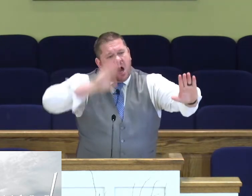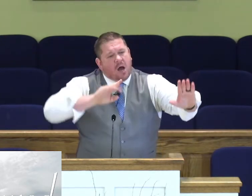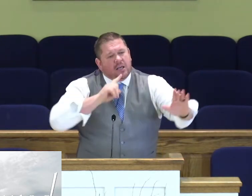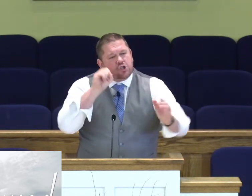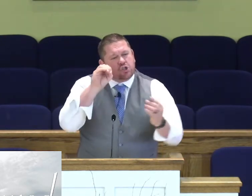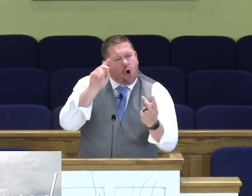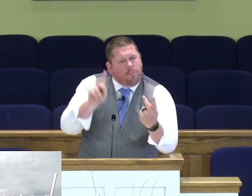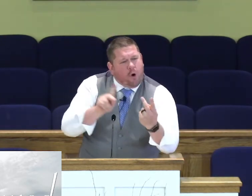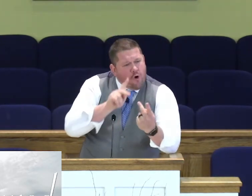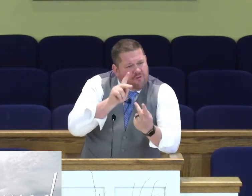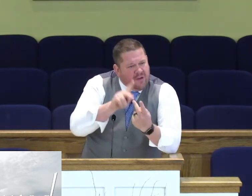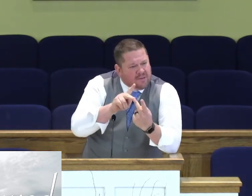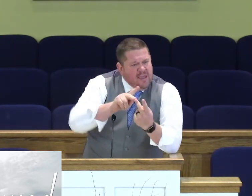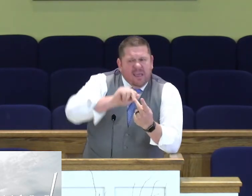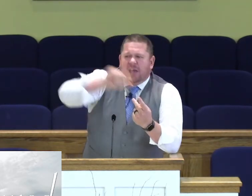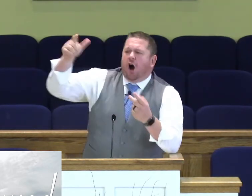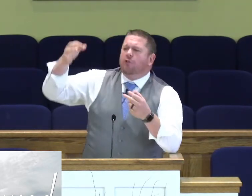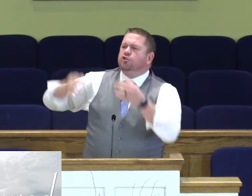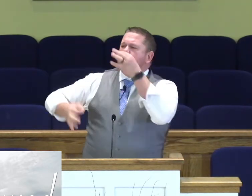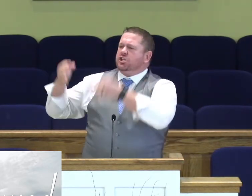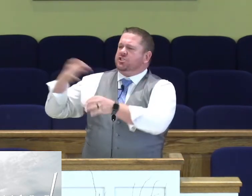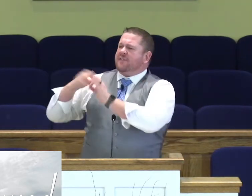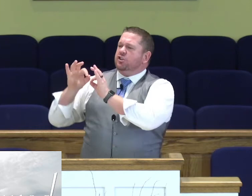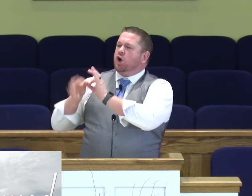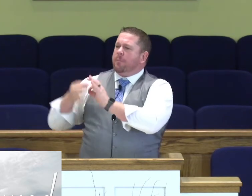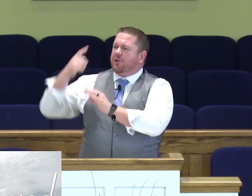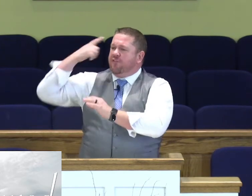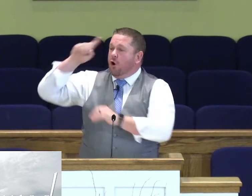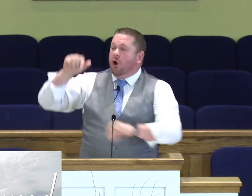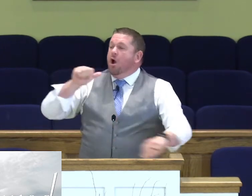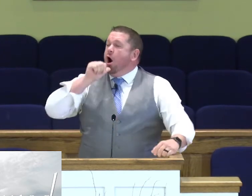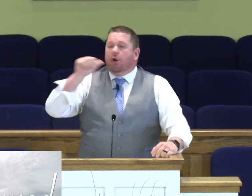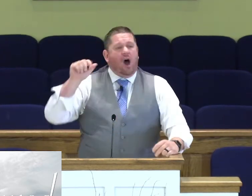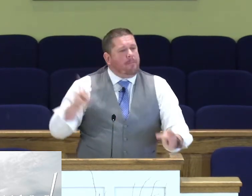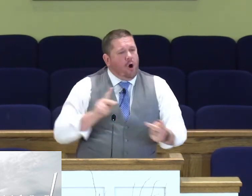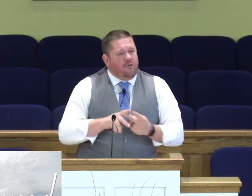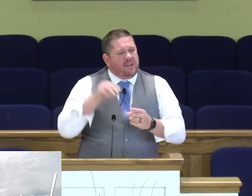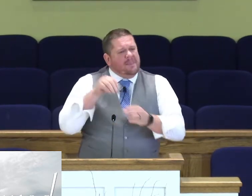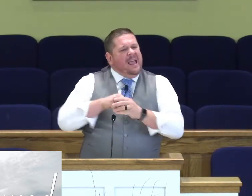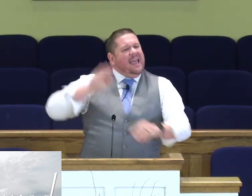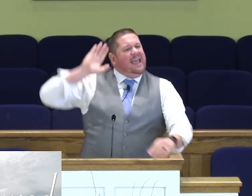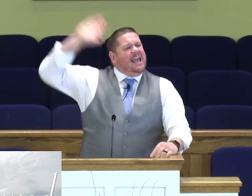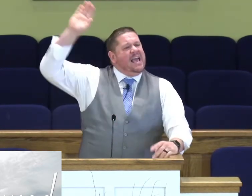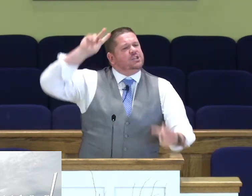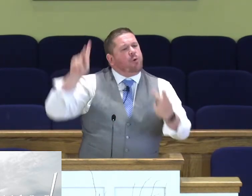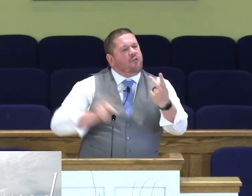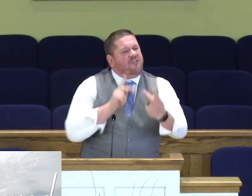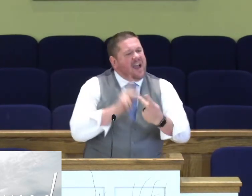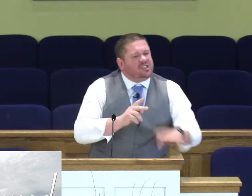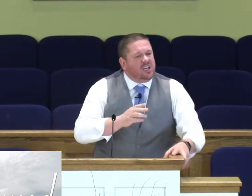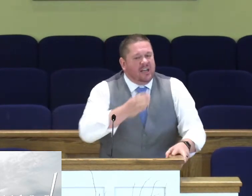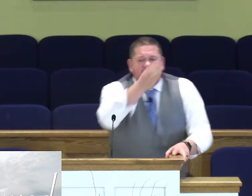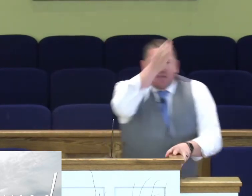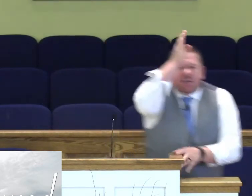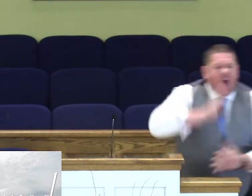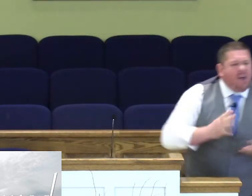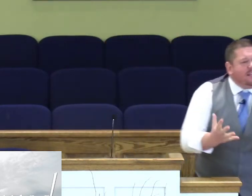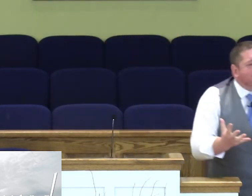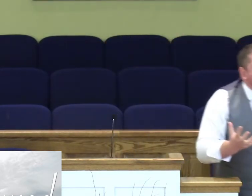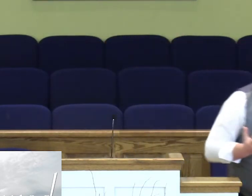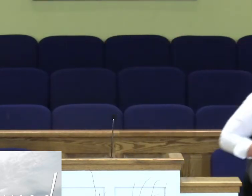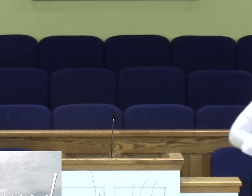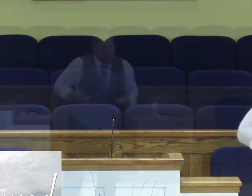because God is so perfect, and all those judges I've interpreted for are not perfect, in His perfection,